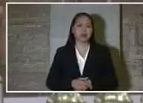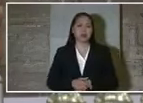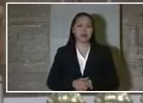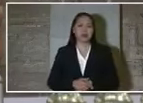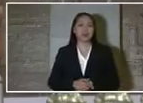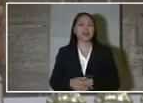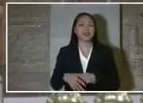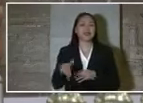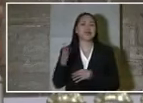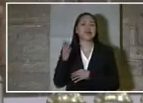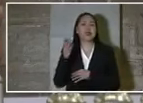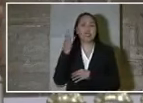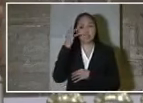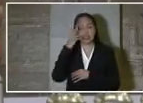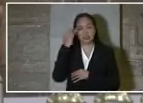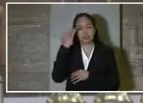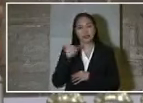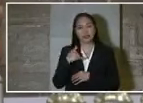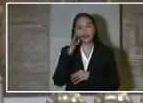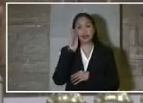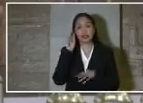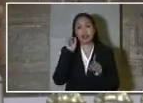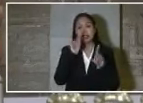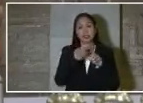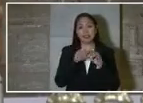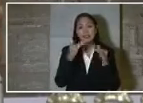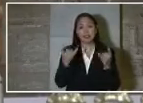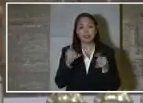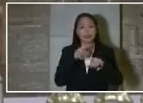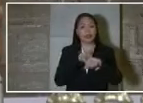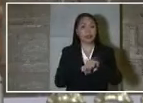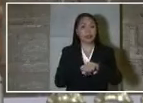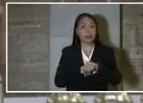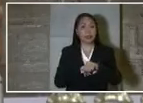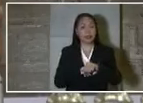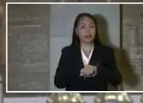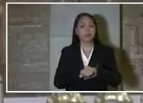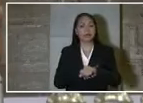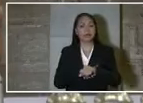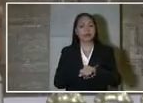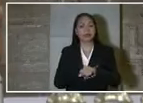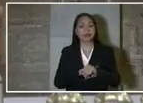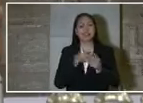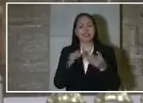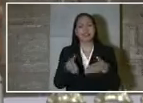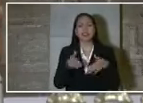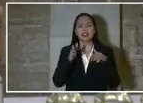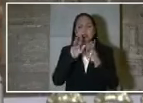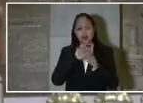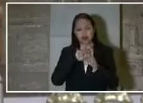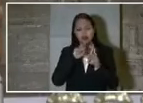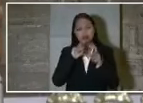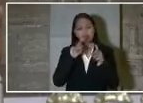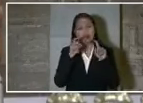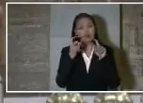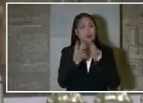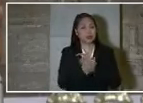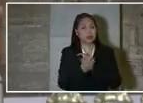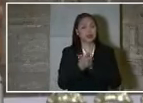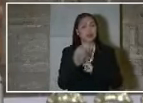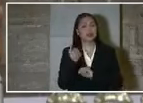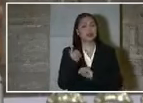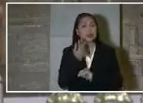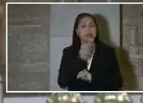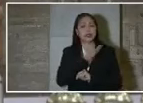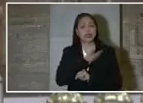dear brothers and sisters, in this time and age, let us change